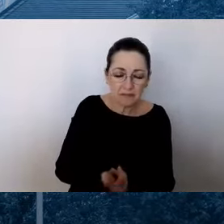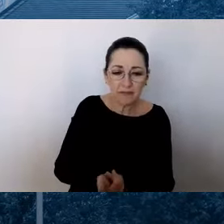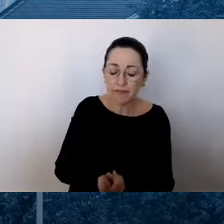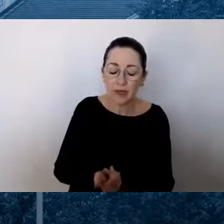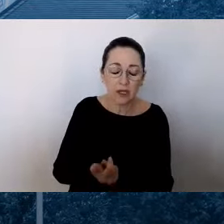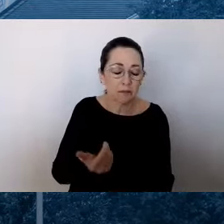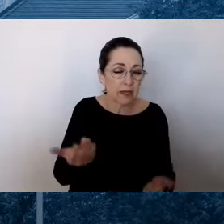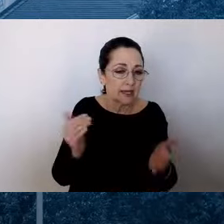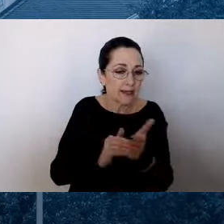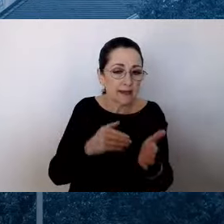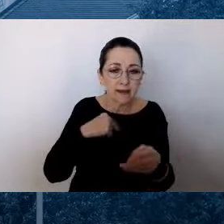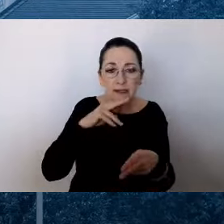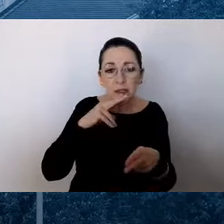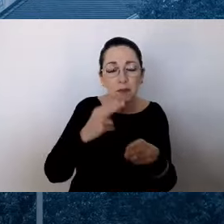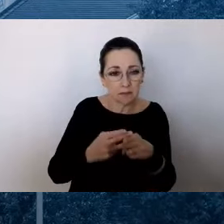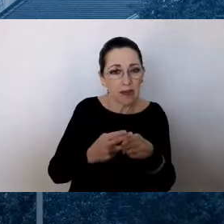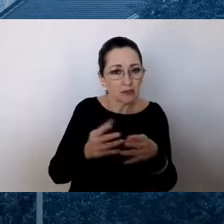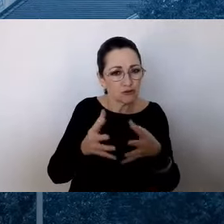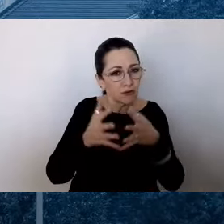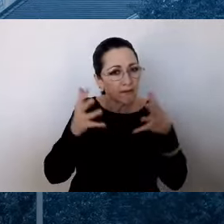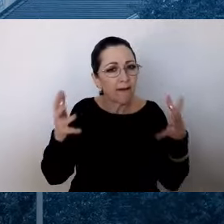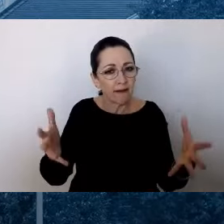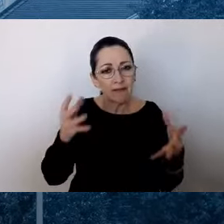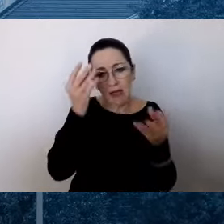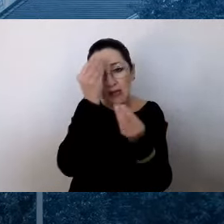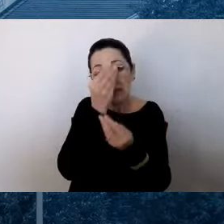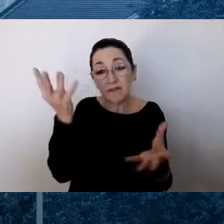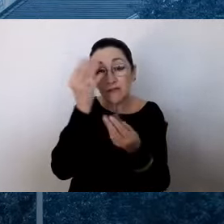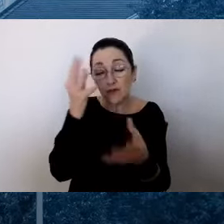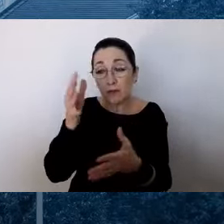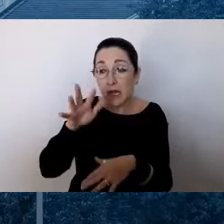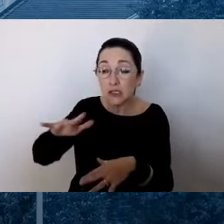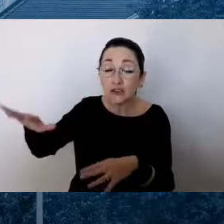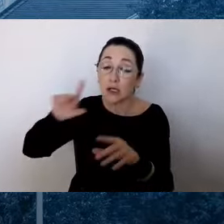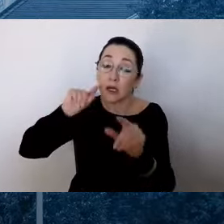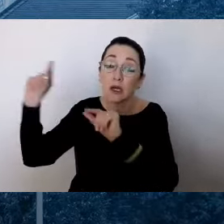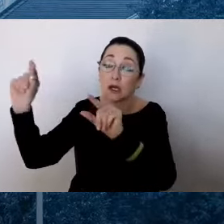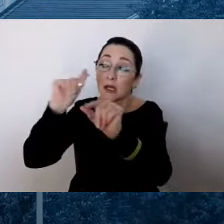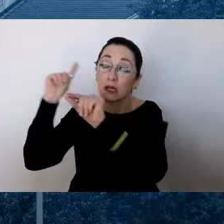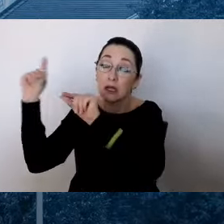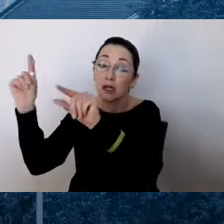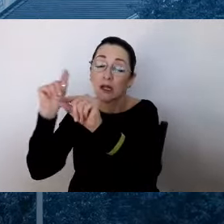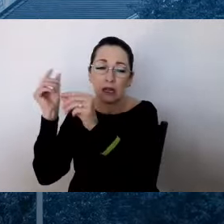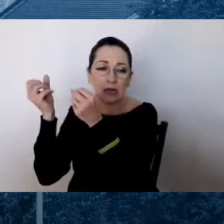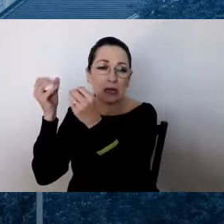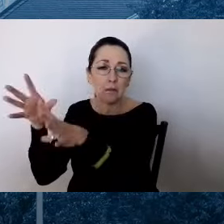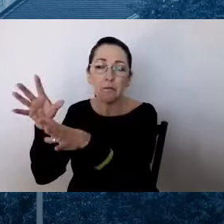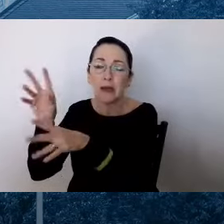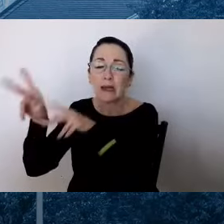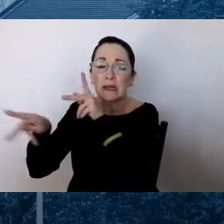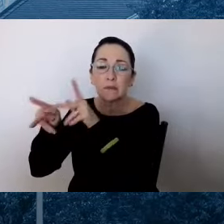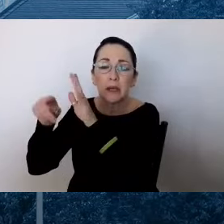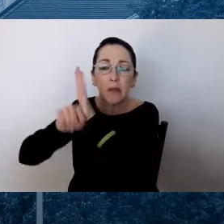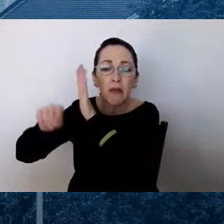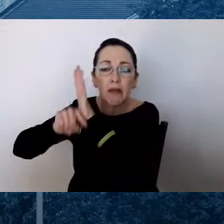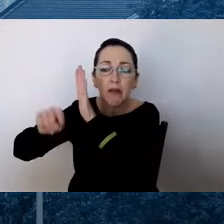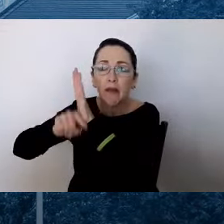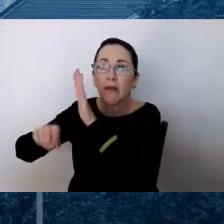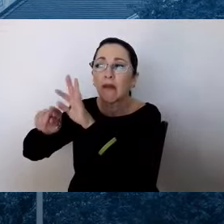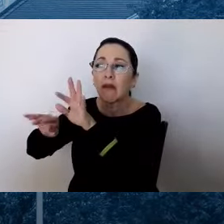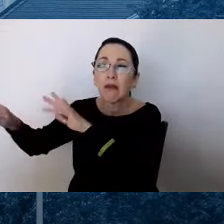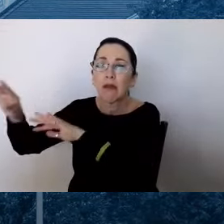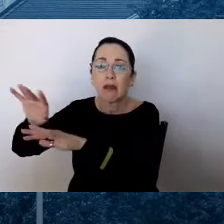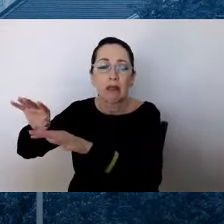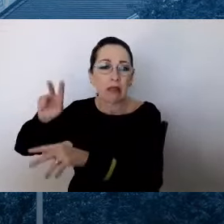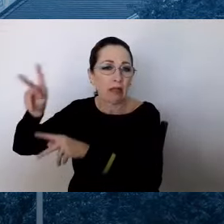mentioned before, is really what's driving a lot of the fear. So there still are people out there that believe that the